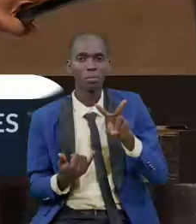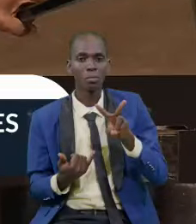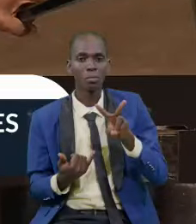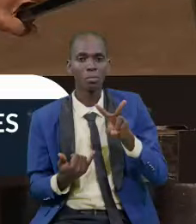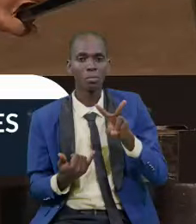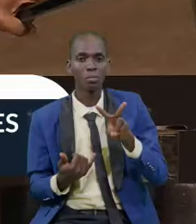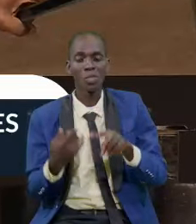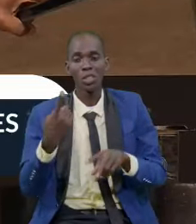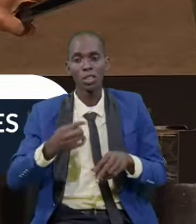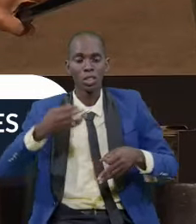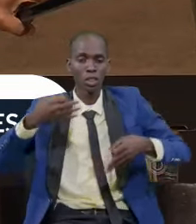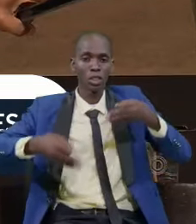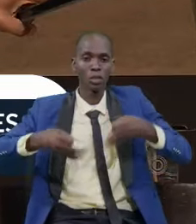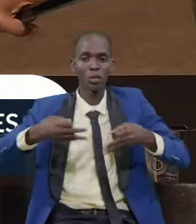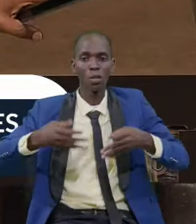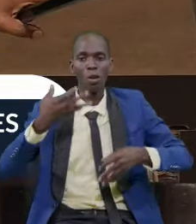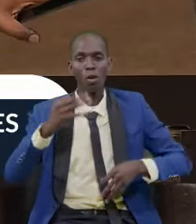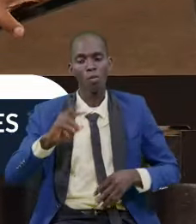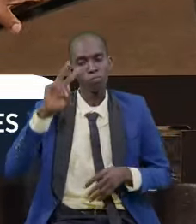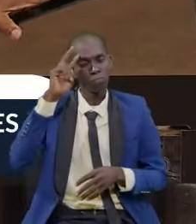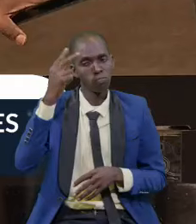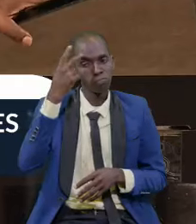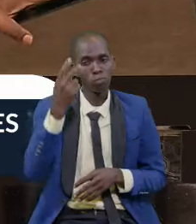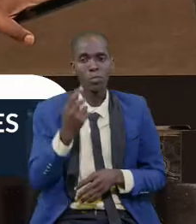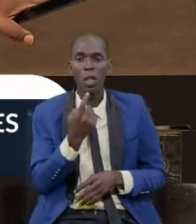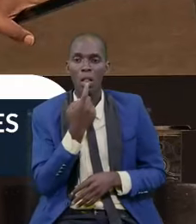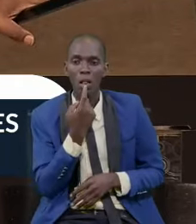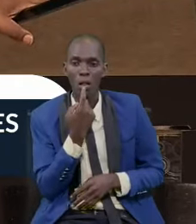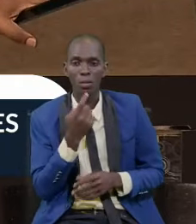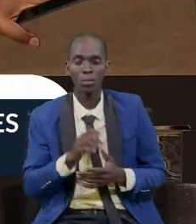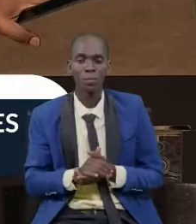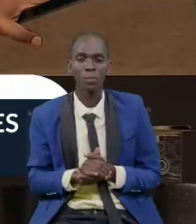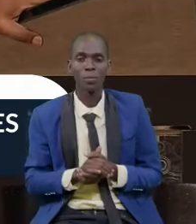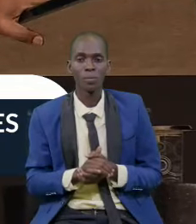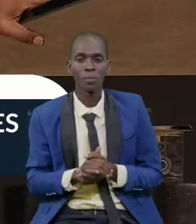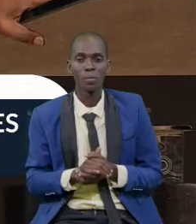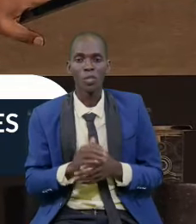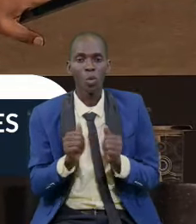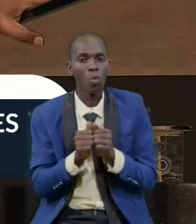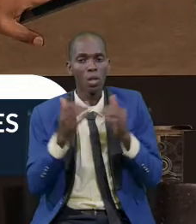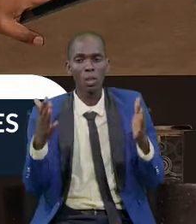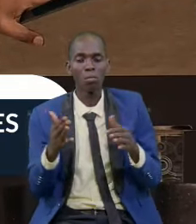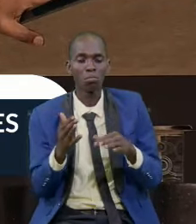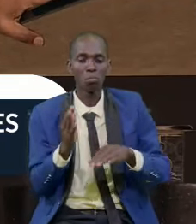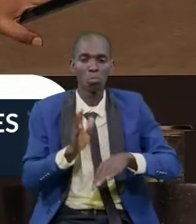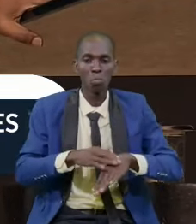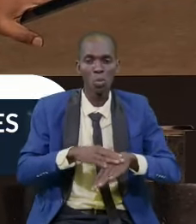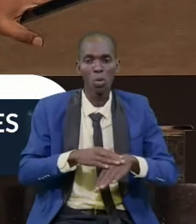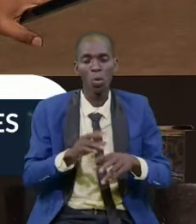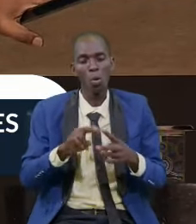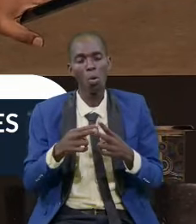the condemnation of misused tongues without